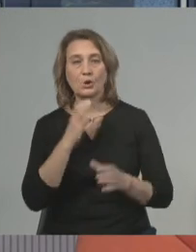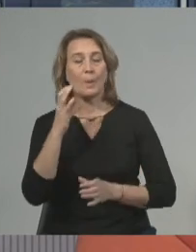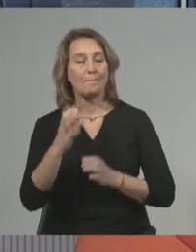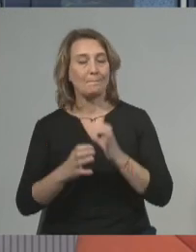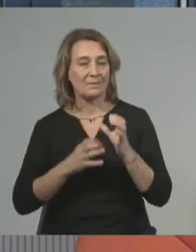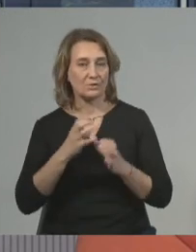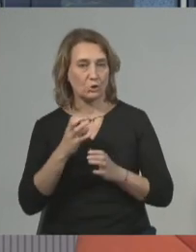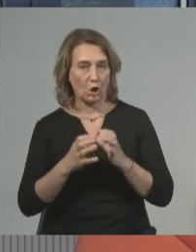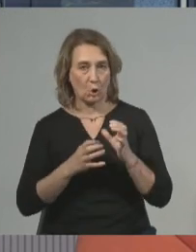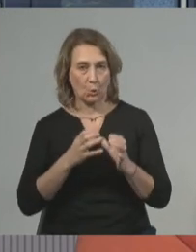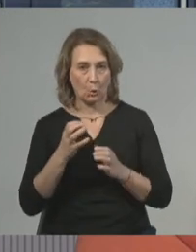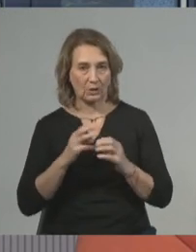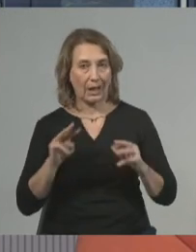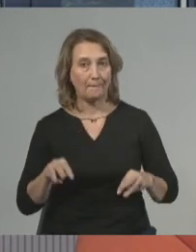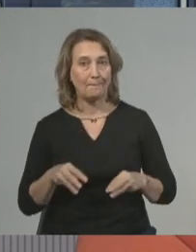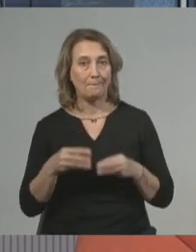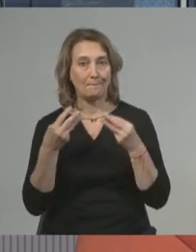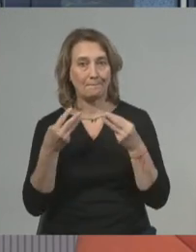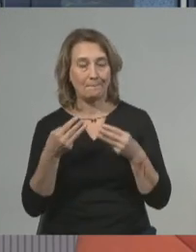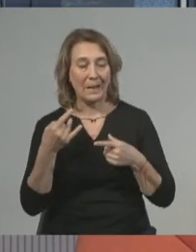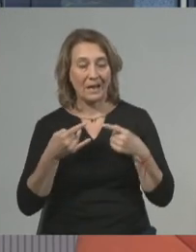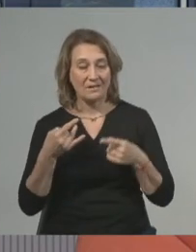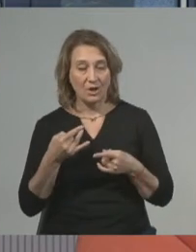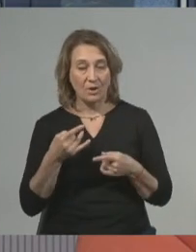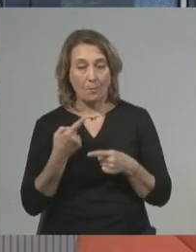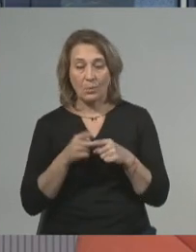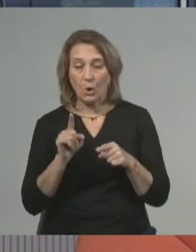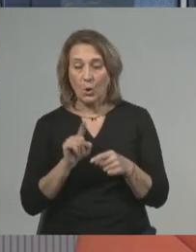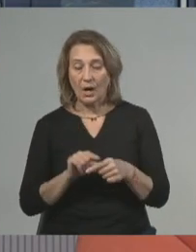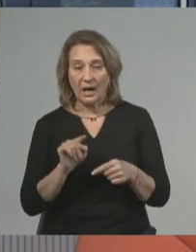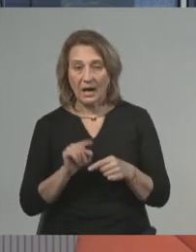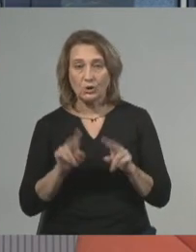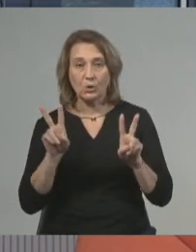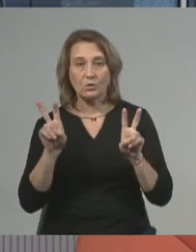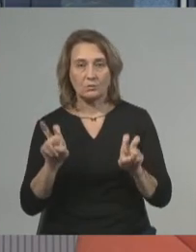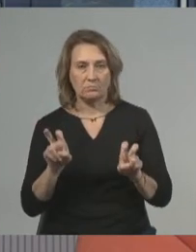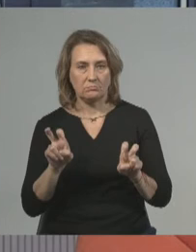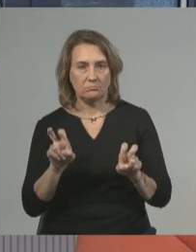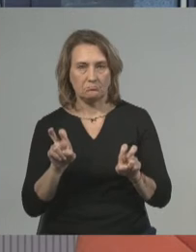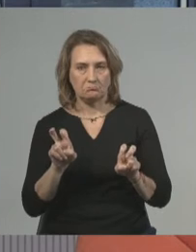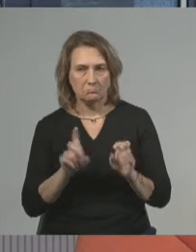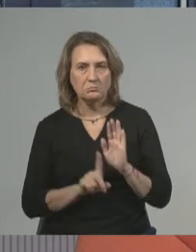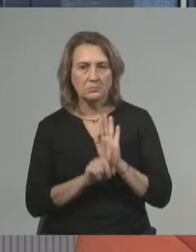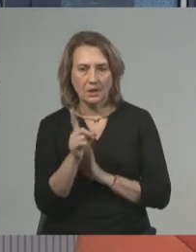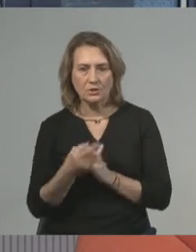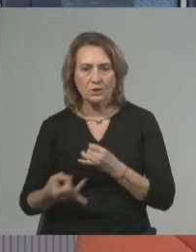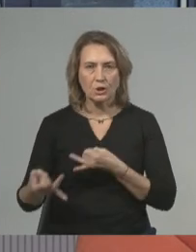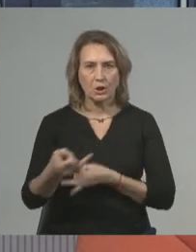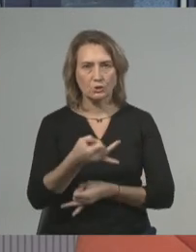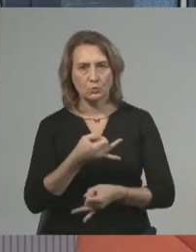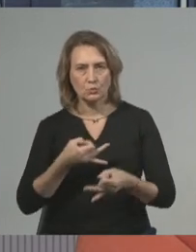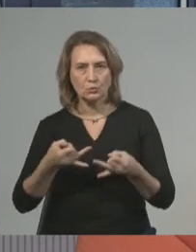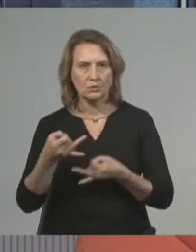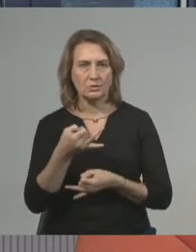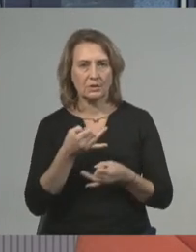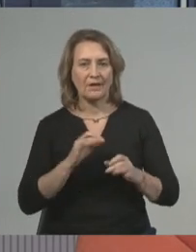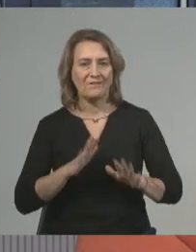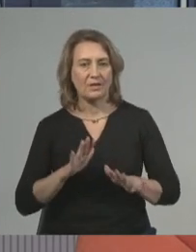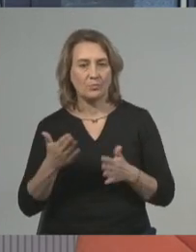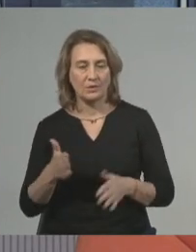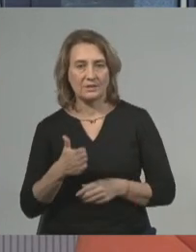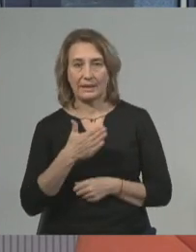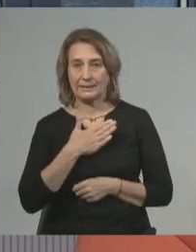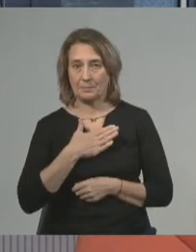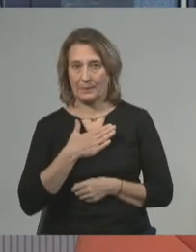have to talk about it that's partly been the motivation with some of the things that i've written about the far right and distressed not just in this country because i